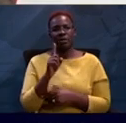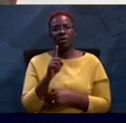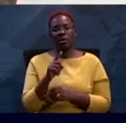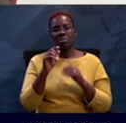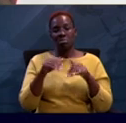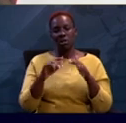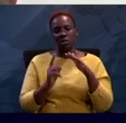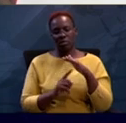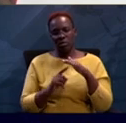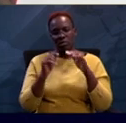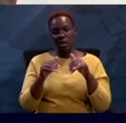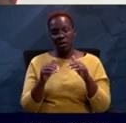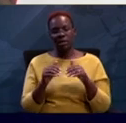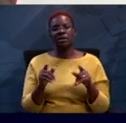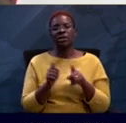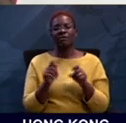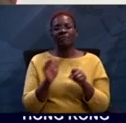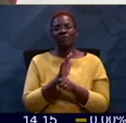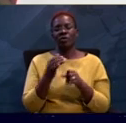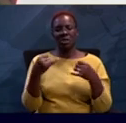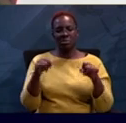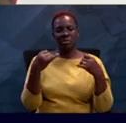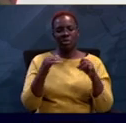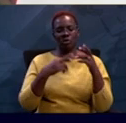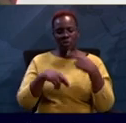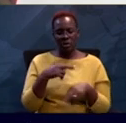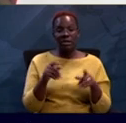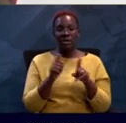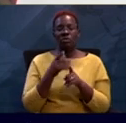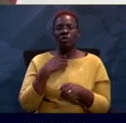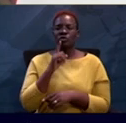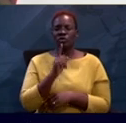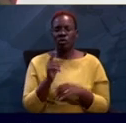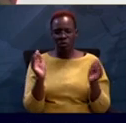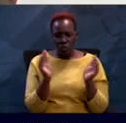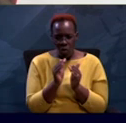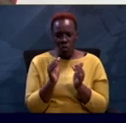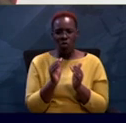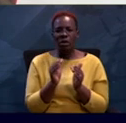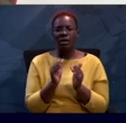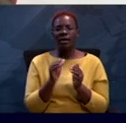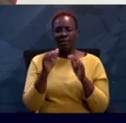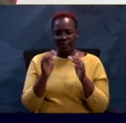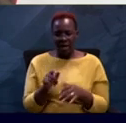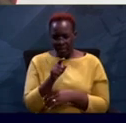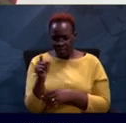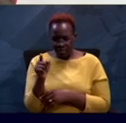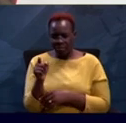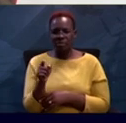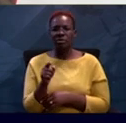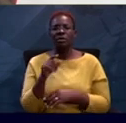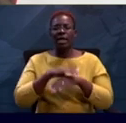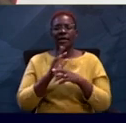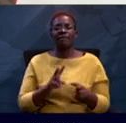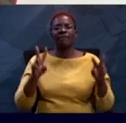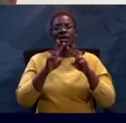Agriculture to ensure a full implementation of the reforms. We want to ensure that the small-scale farmer get value for